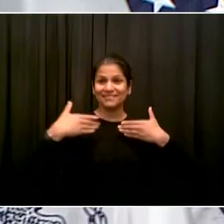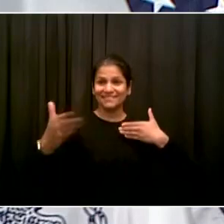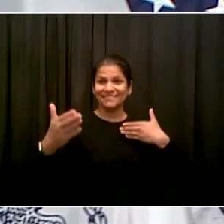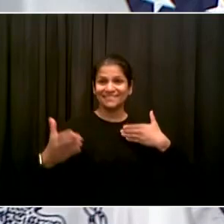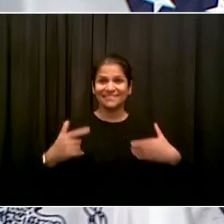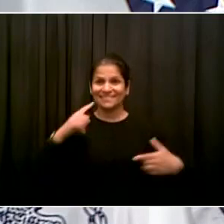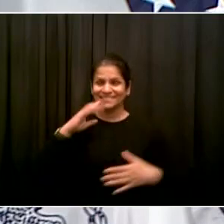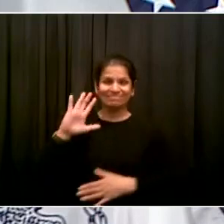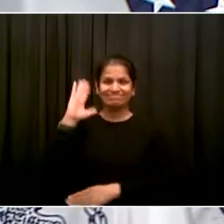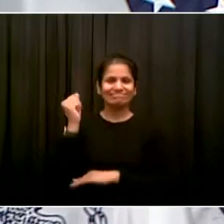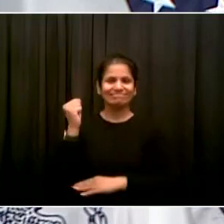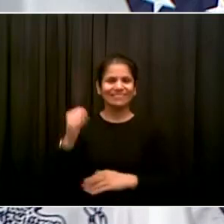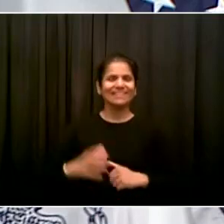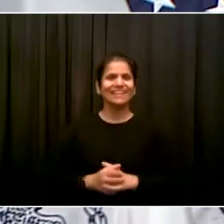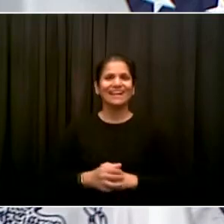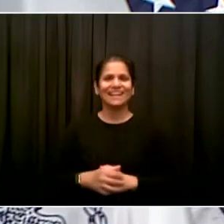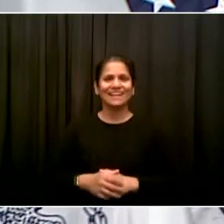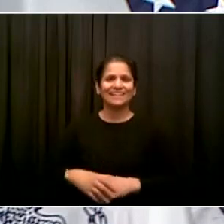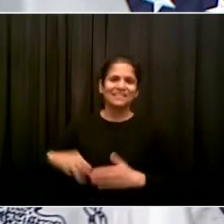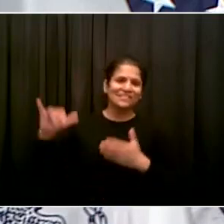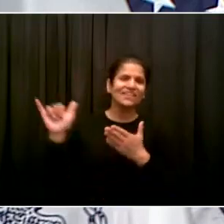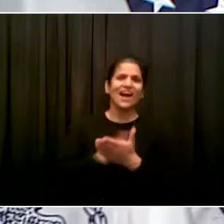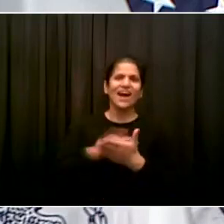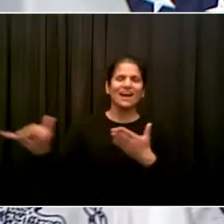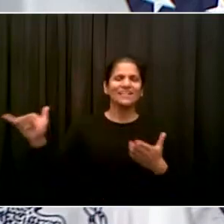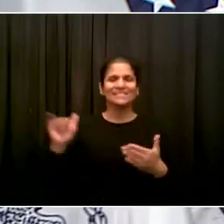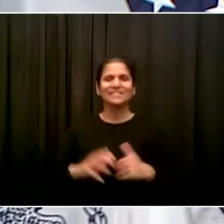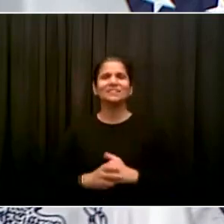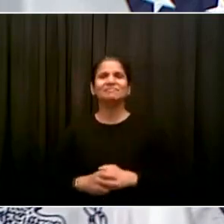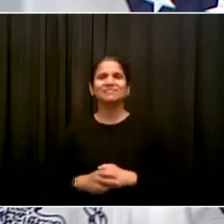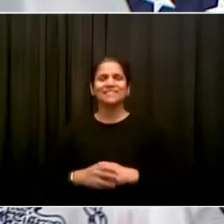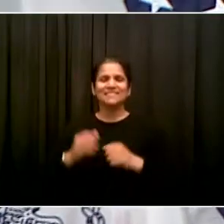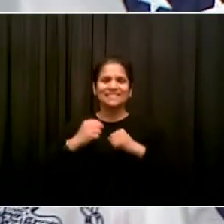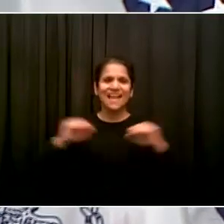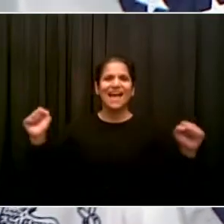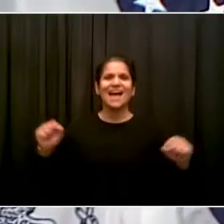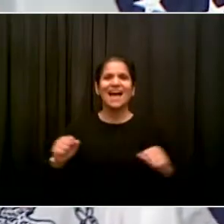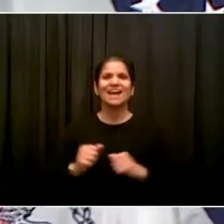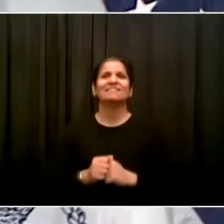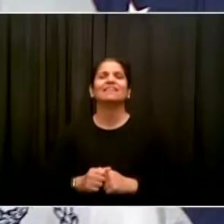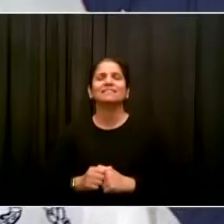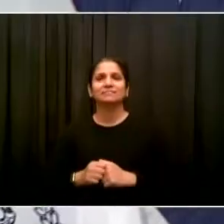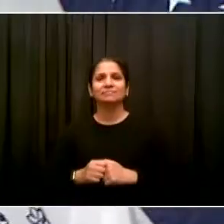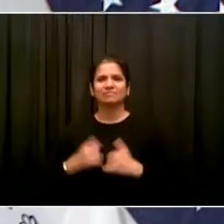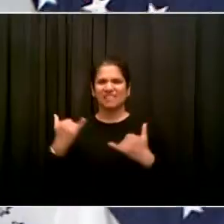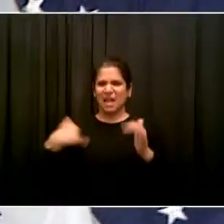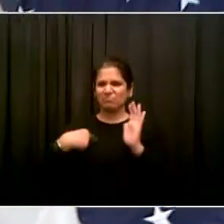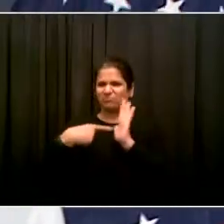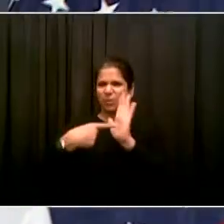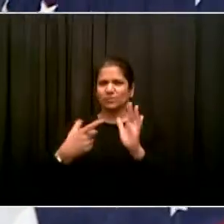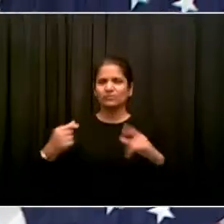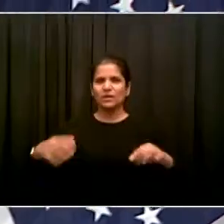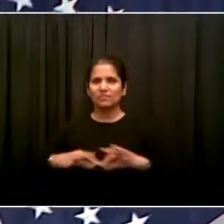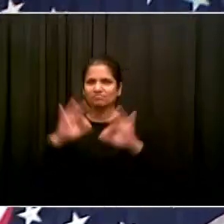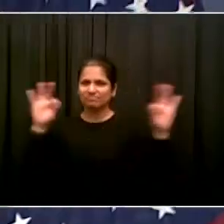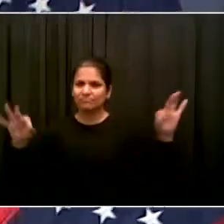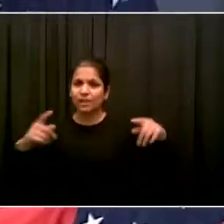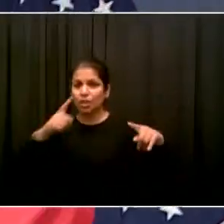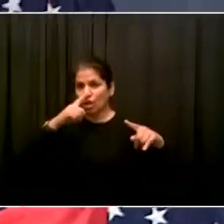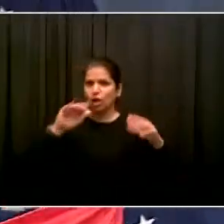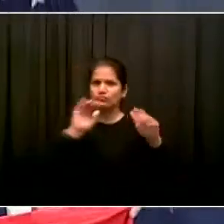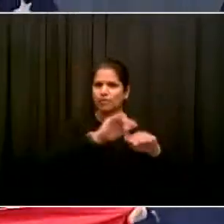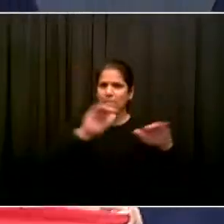summer, and we're going to have a fun summer. And this is your reminder that you can do both at the same time. So I'm